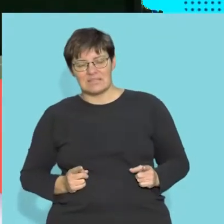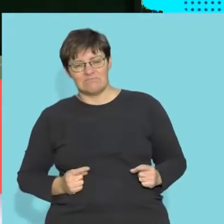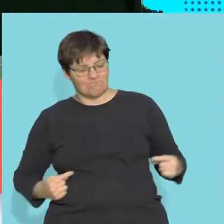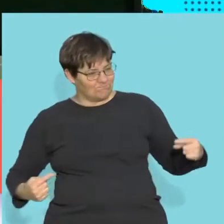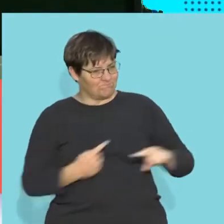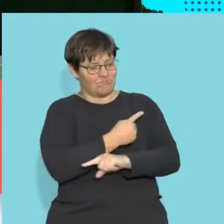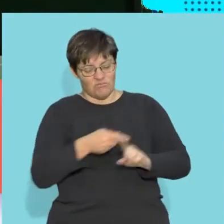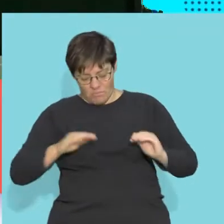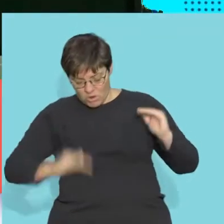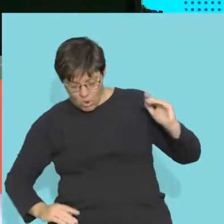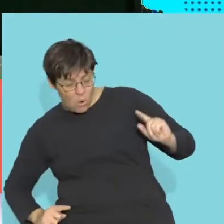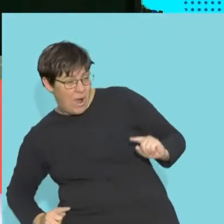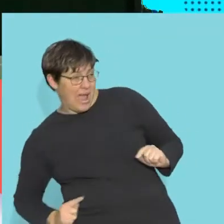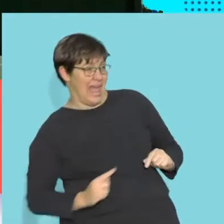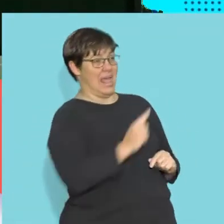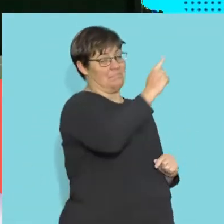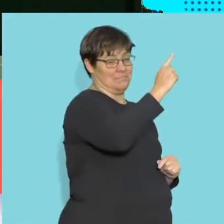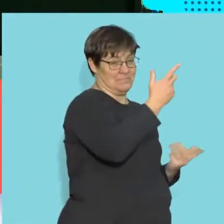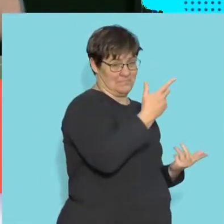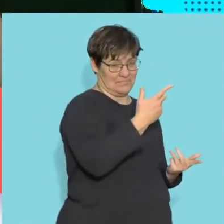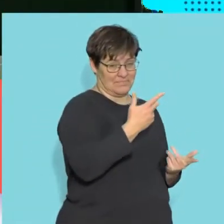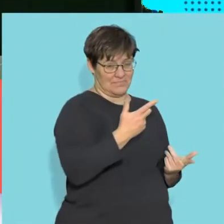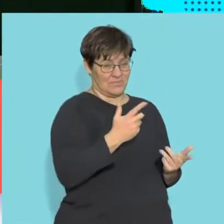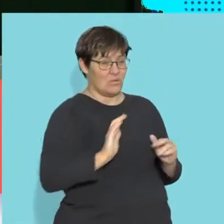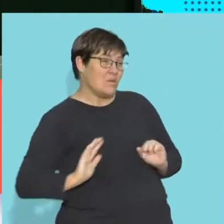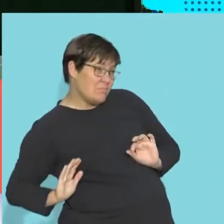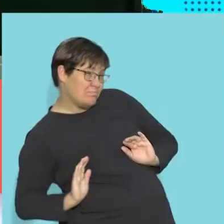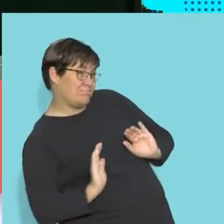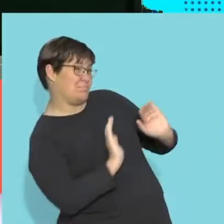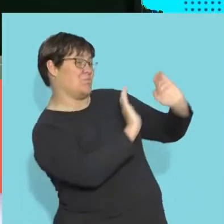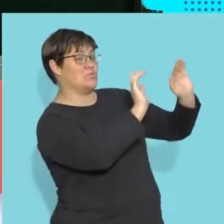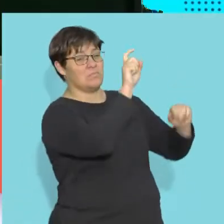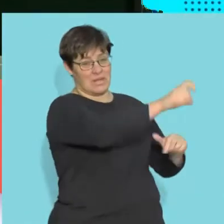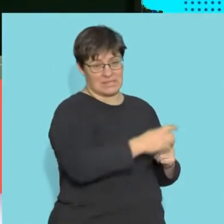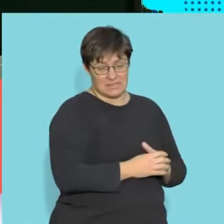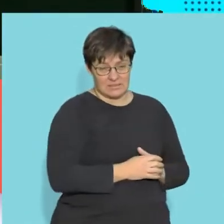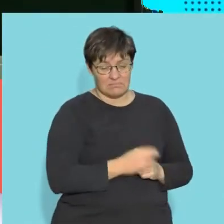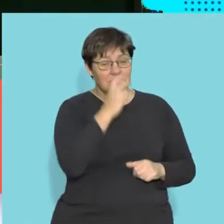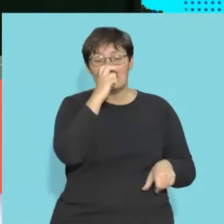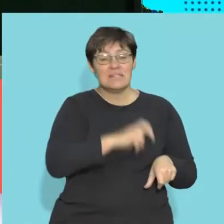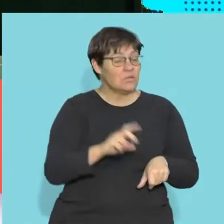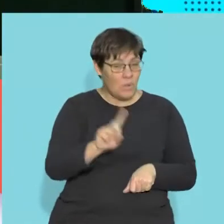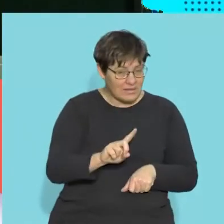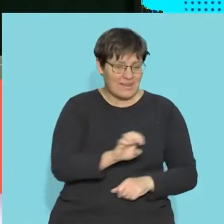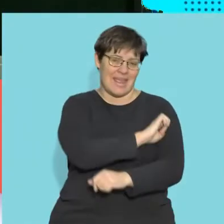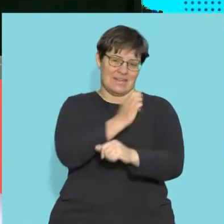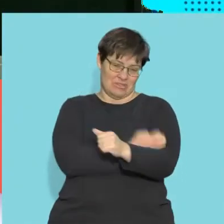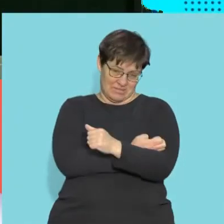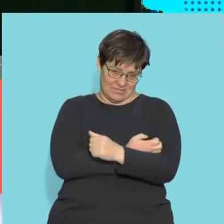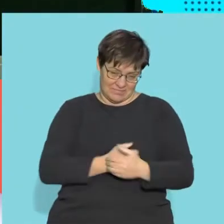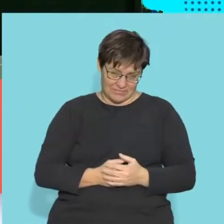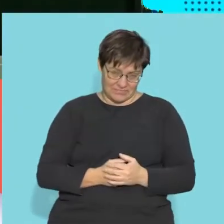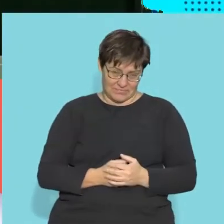actually have to go against the concentration gradient. And I'm going to have to push somebody up the hill. What do I need? I